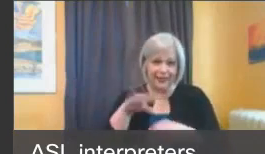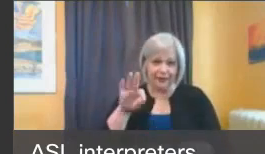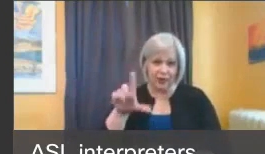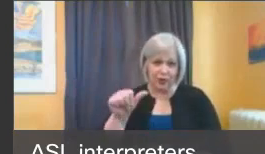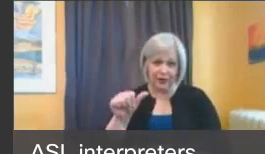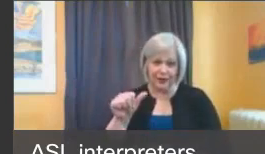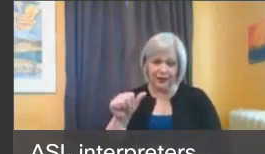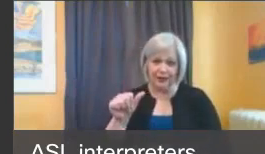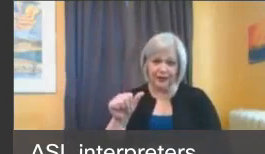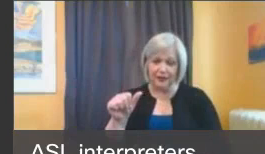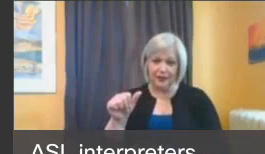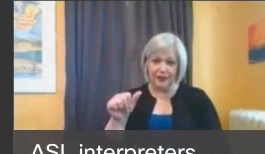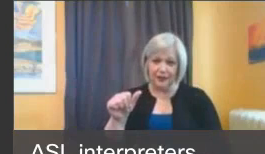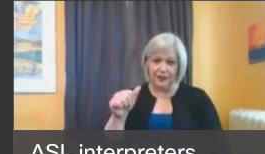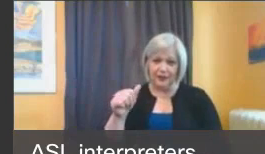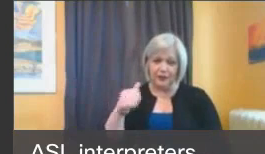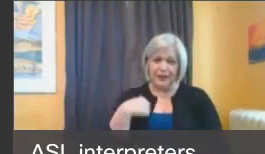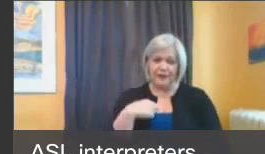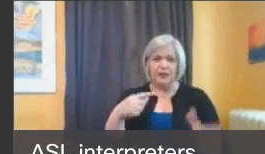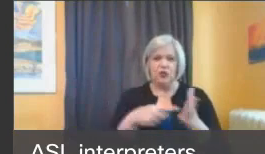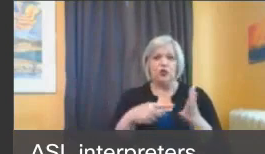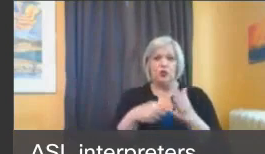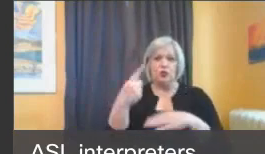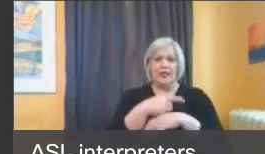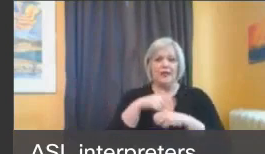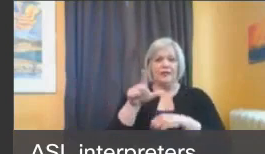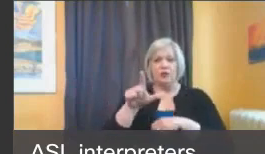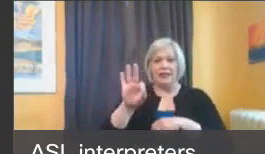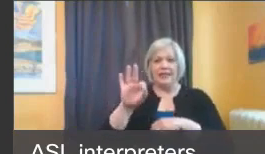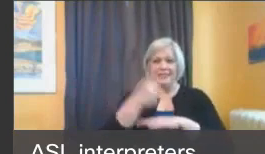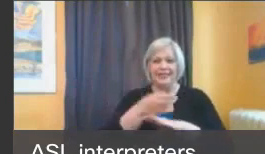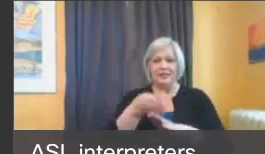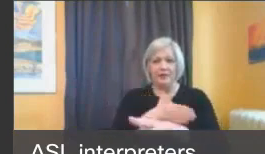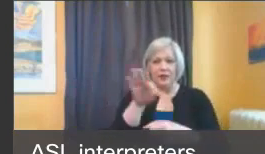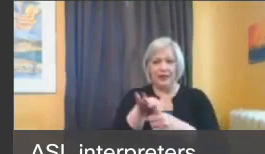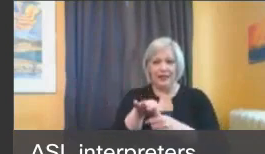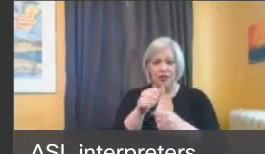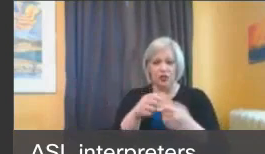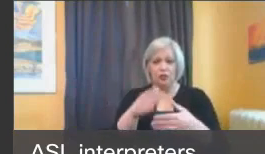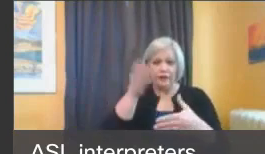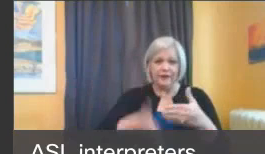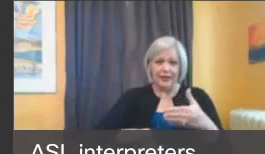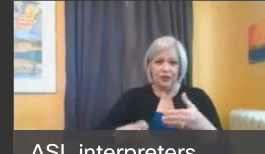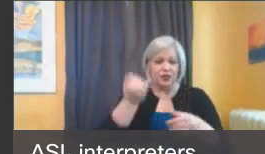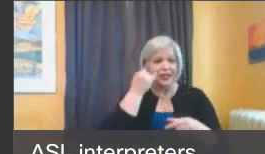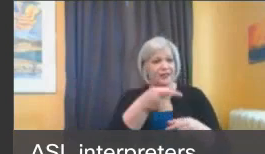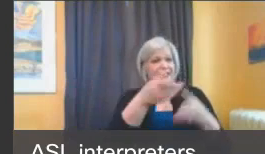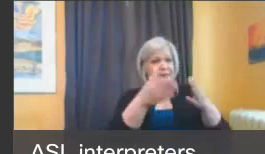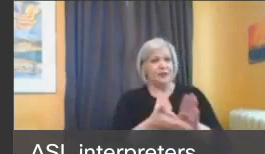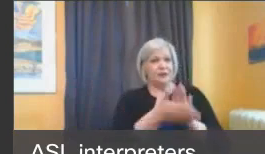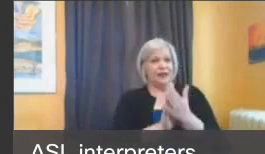this book closing deadline that we have 29 days before an election. If we do make somebody ineligible to